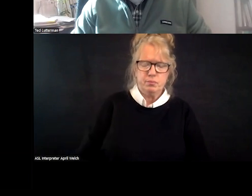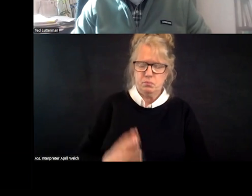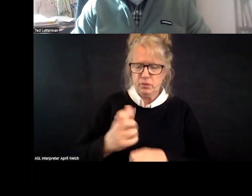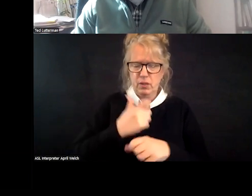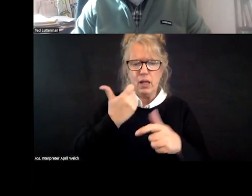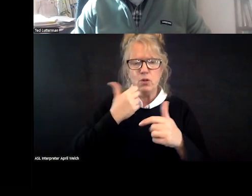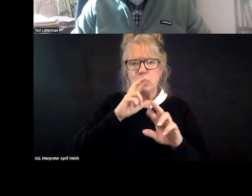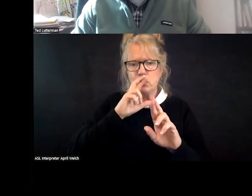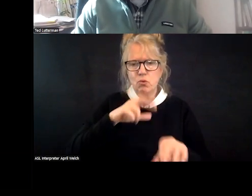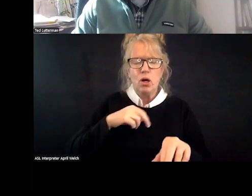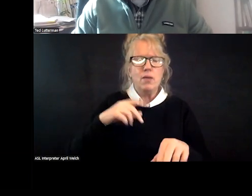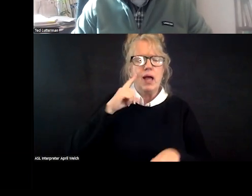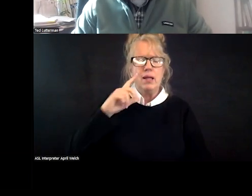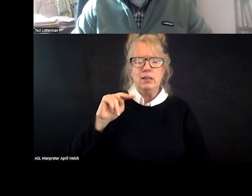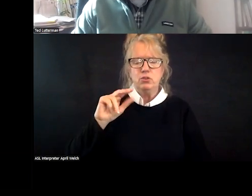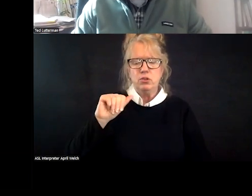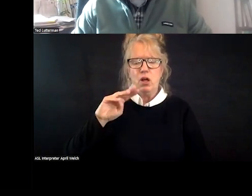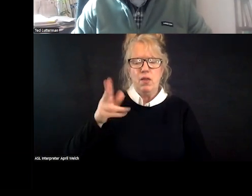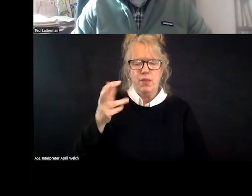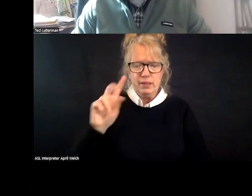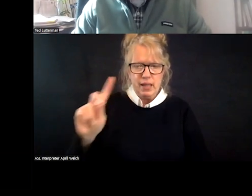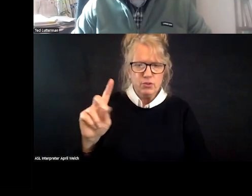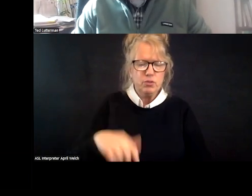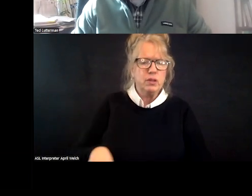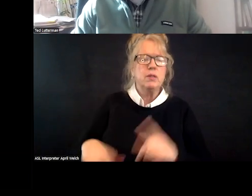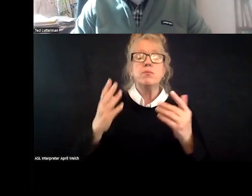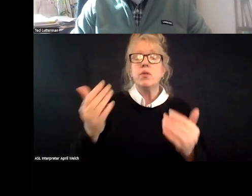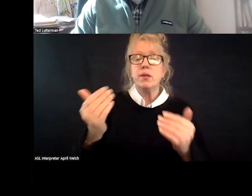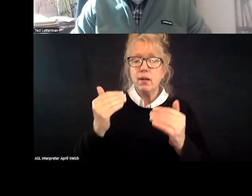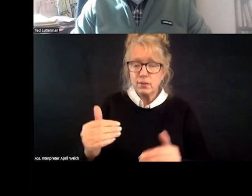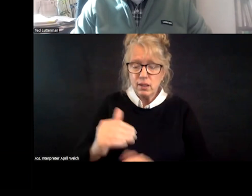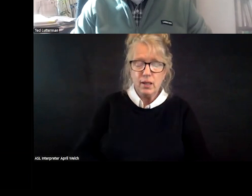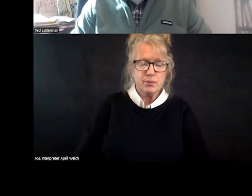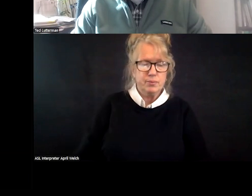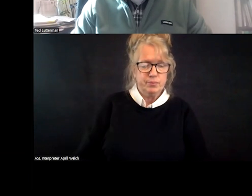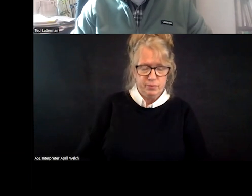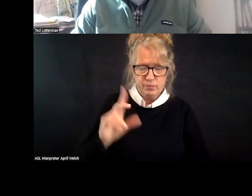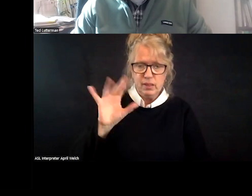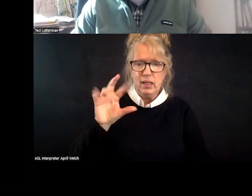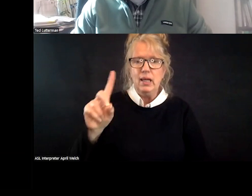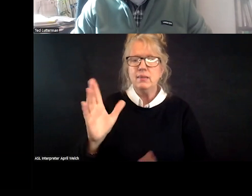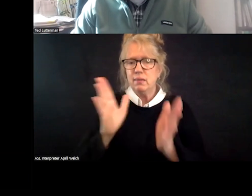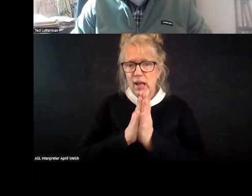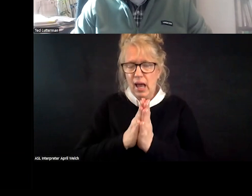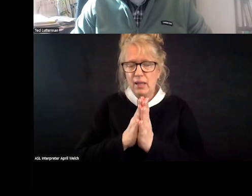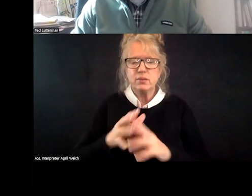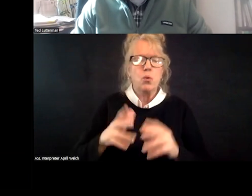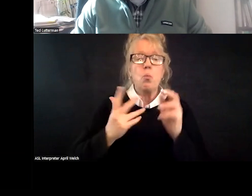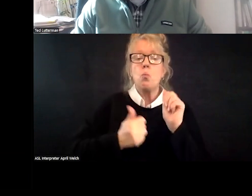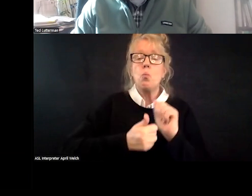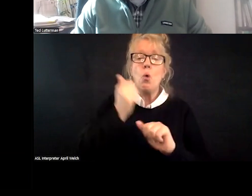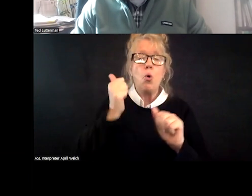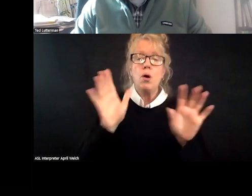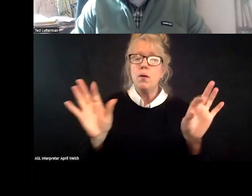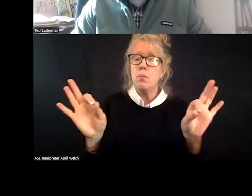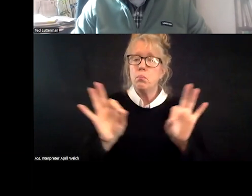on the NASHPID website. If you go to the next slide, it did ask what were the most important metrics